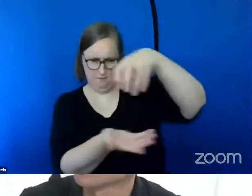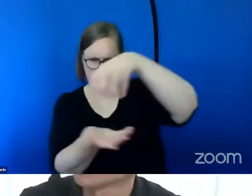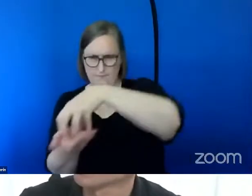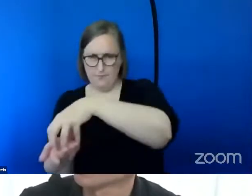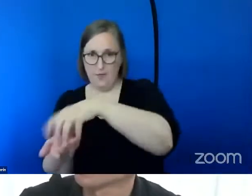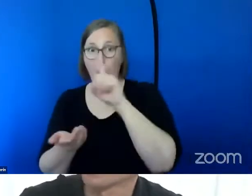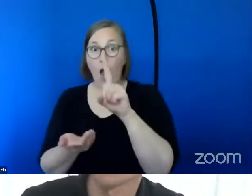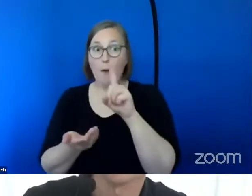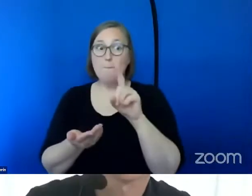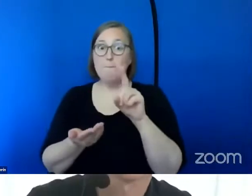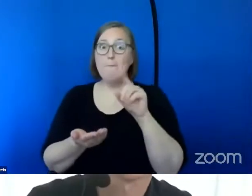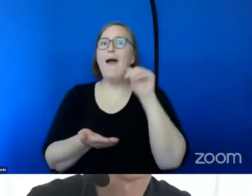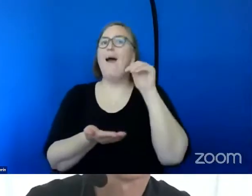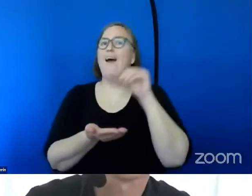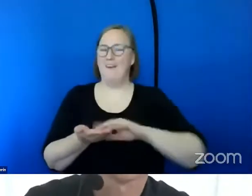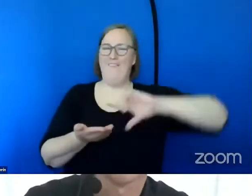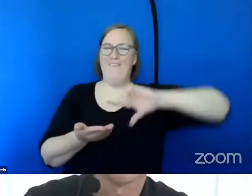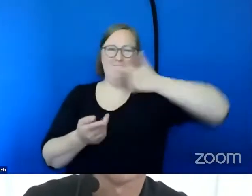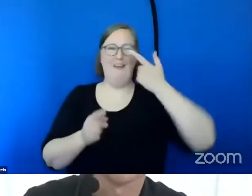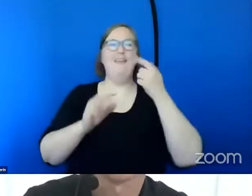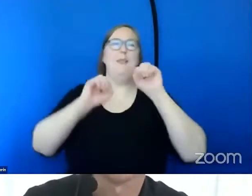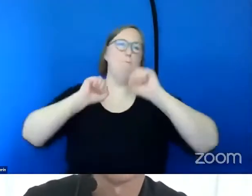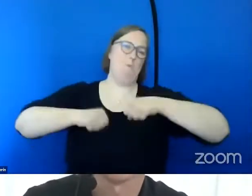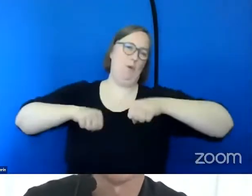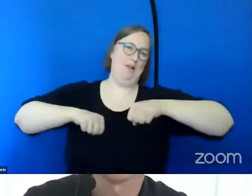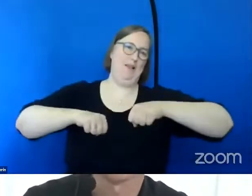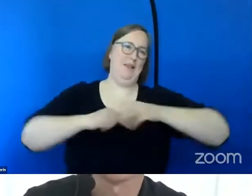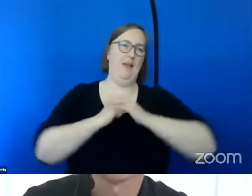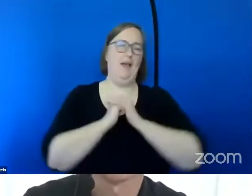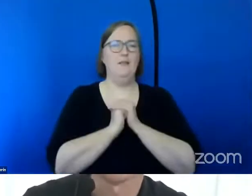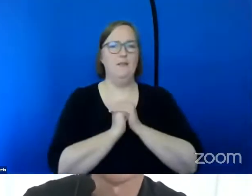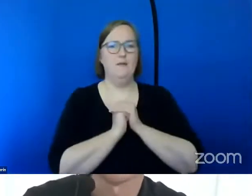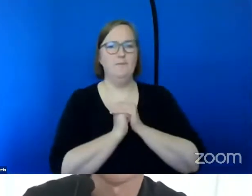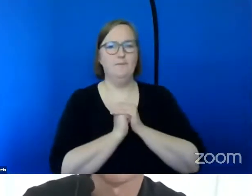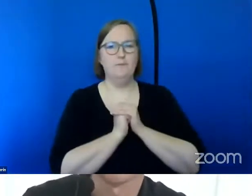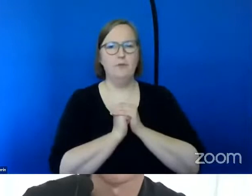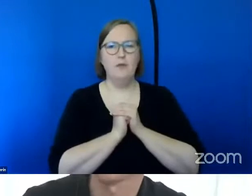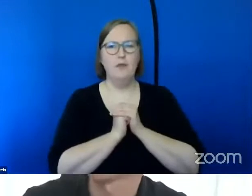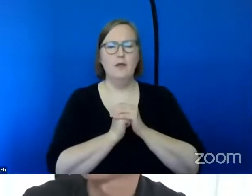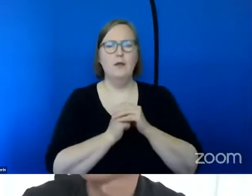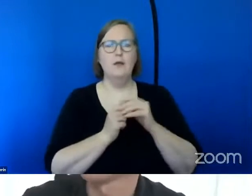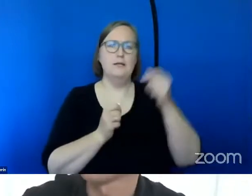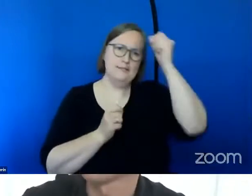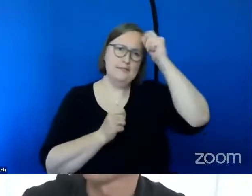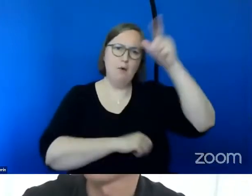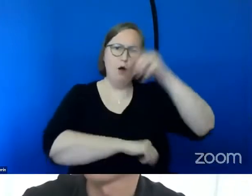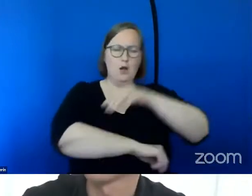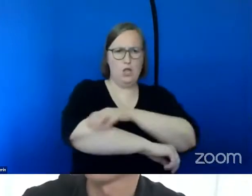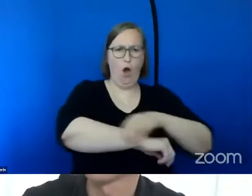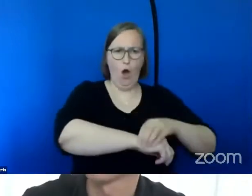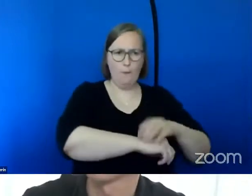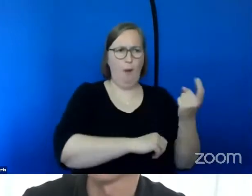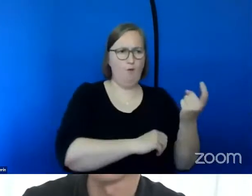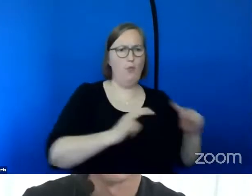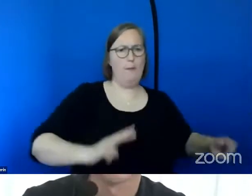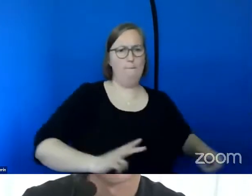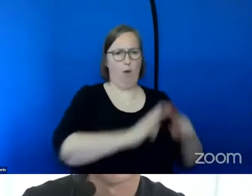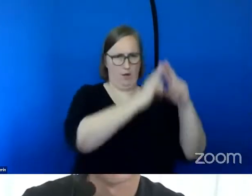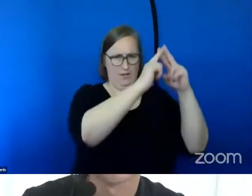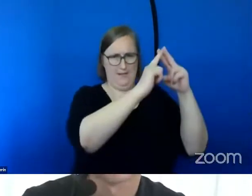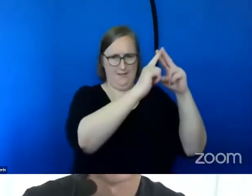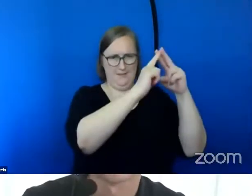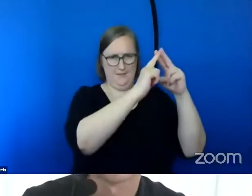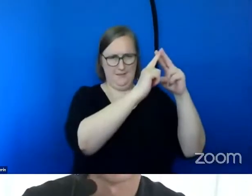Paris that are the only one of the 5 teams to record a time. And the target time is set for the